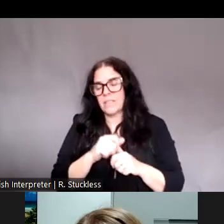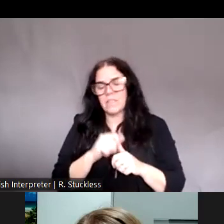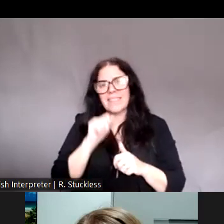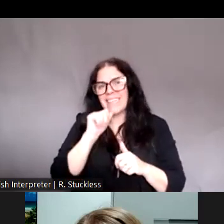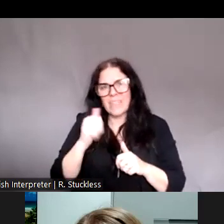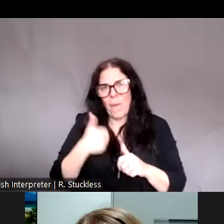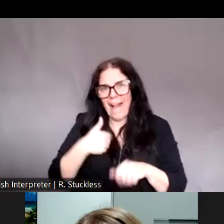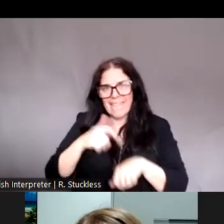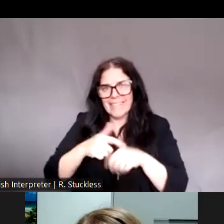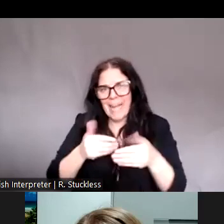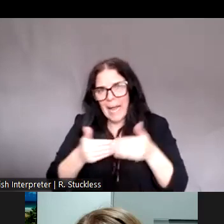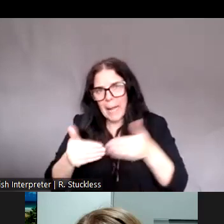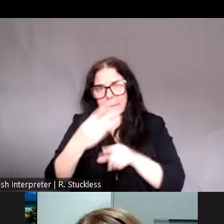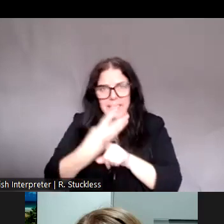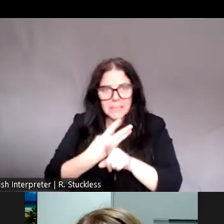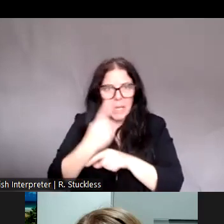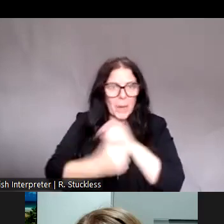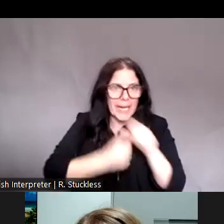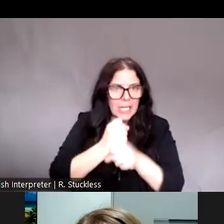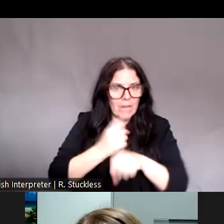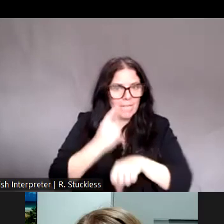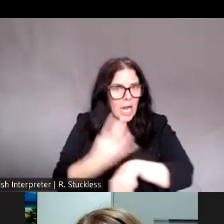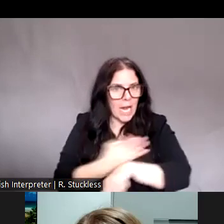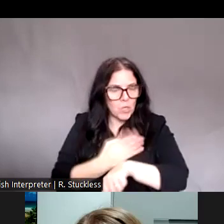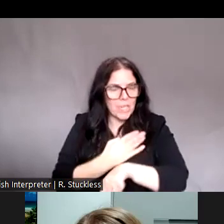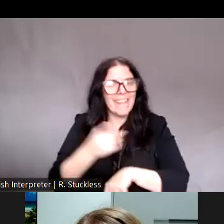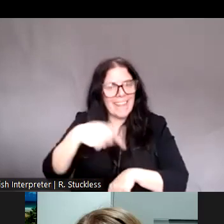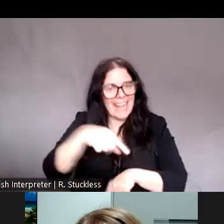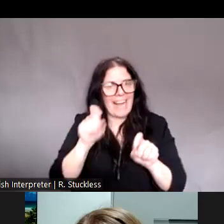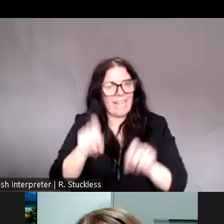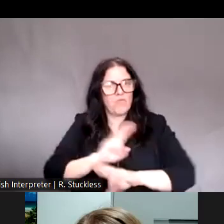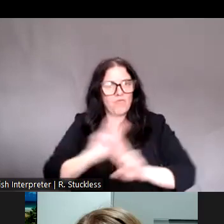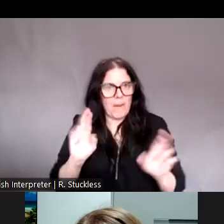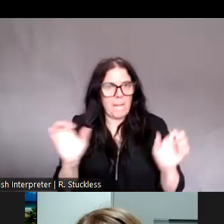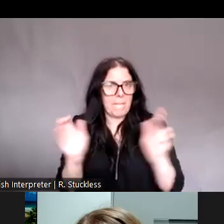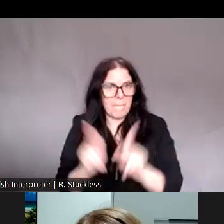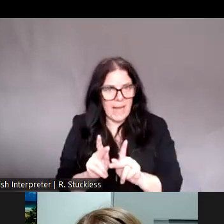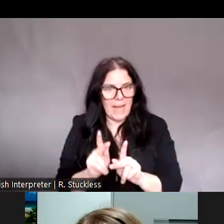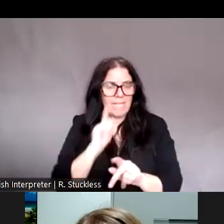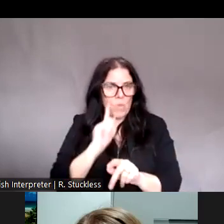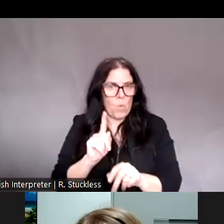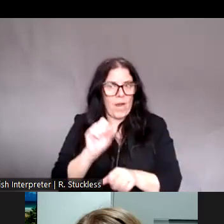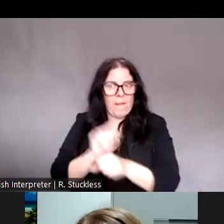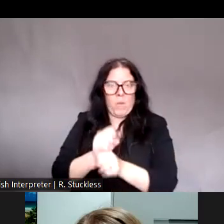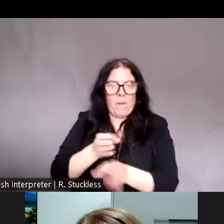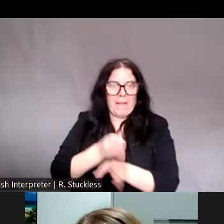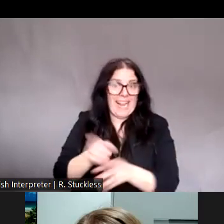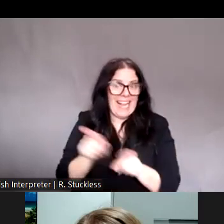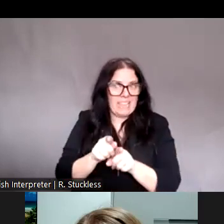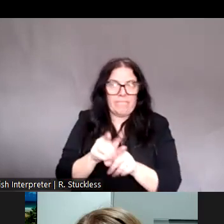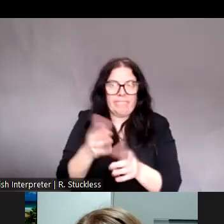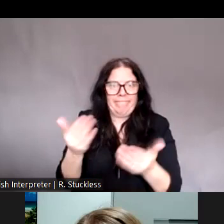year to spend upgrading. They need to get back to the employment field as soon as